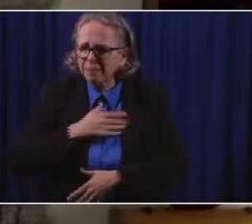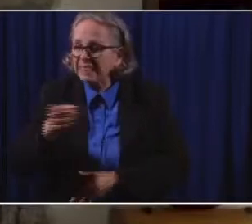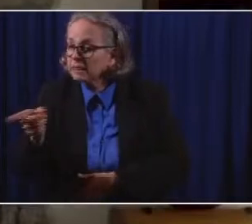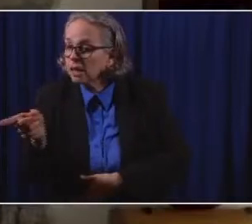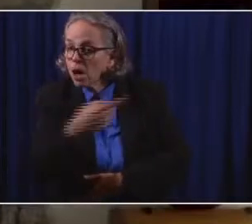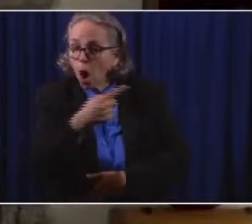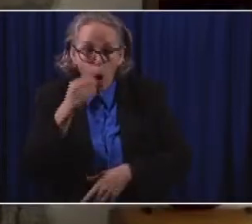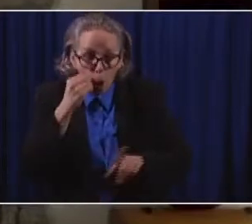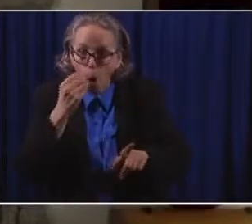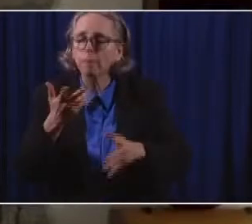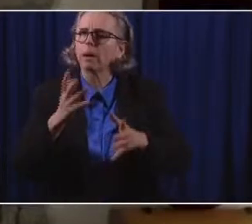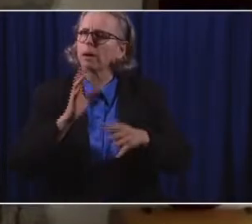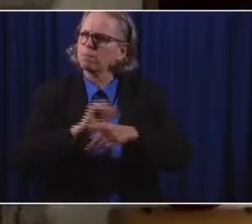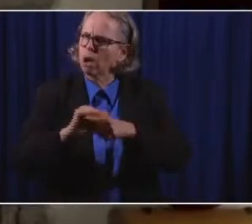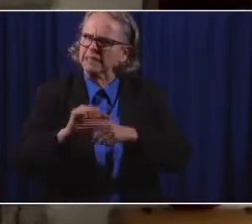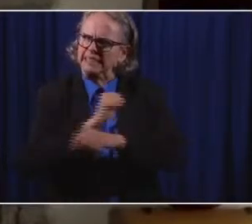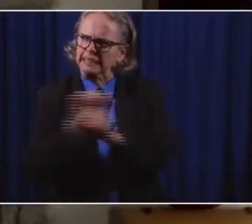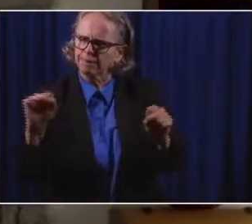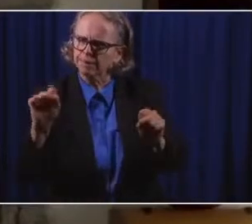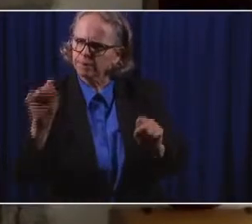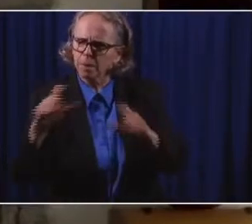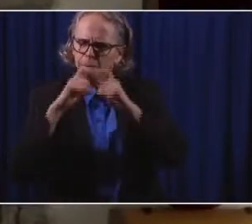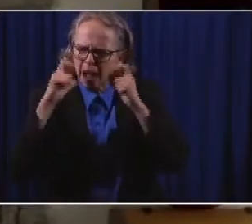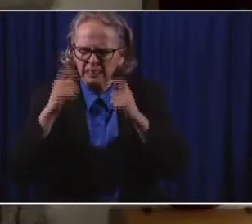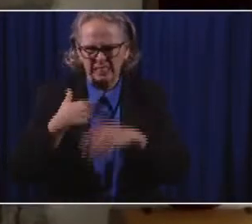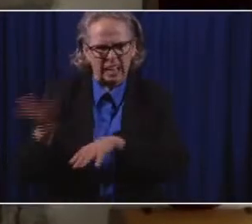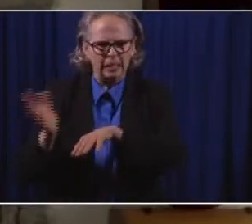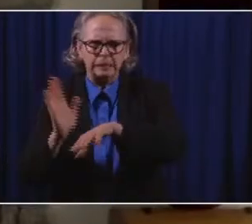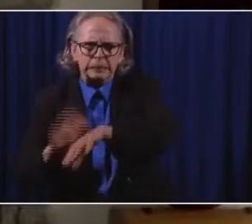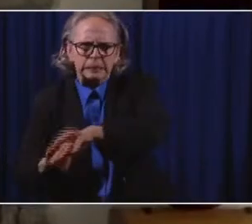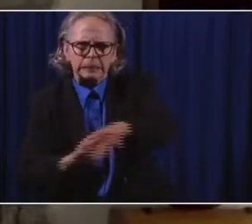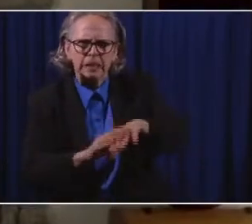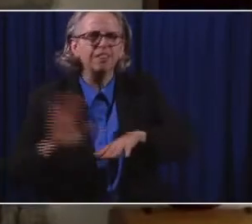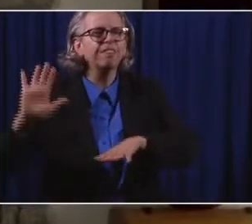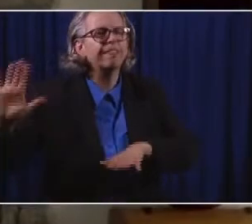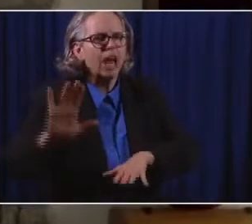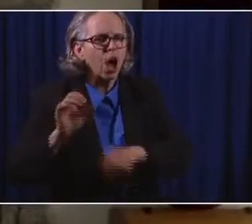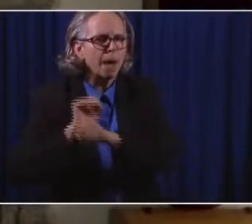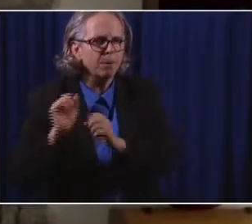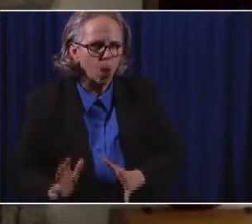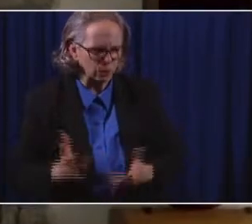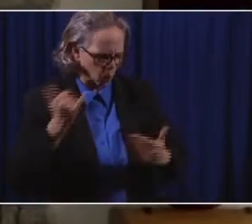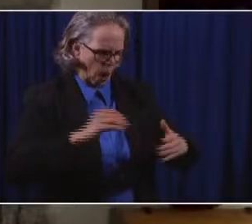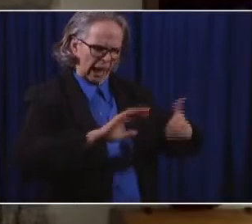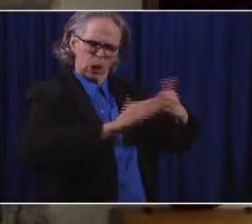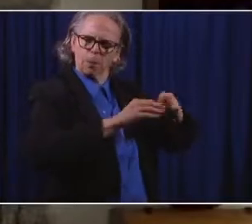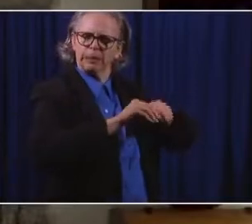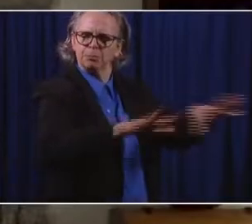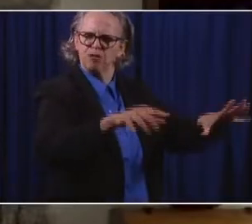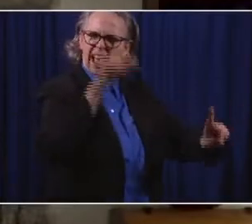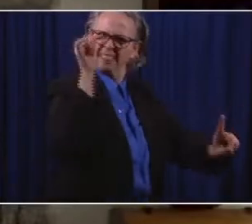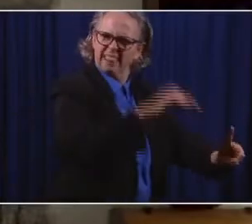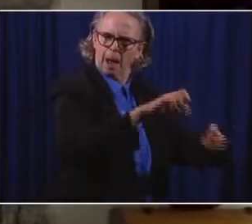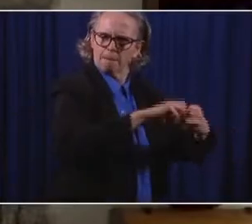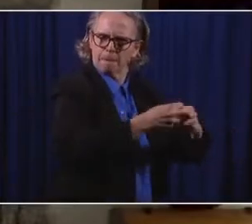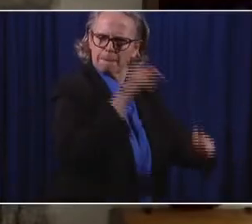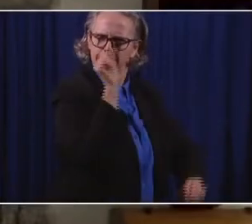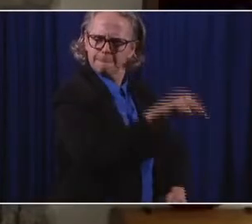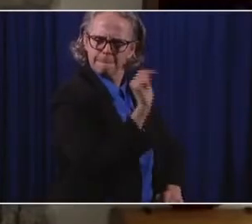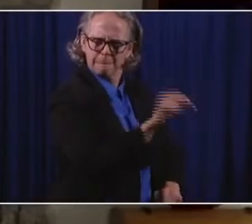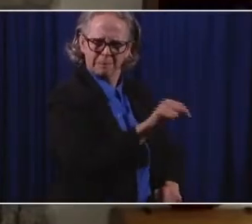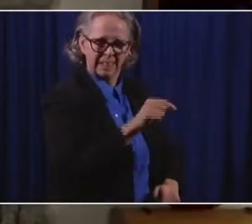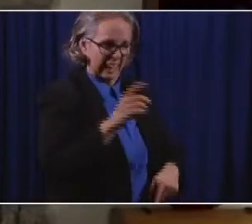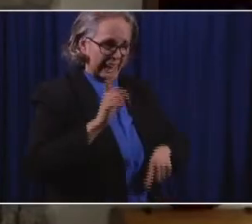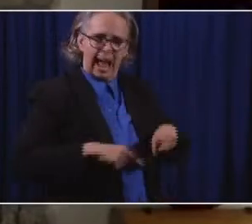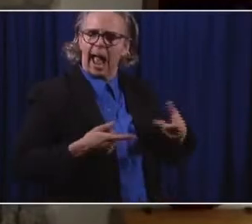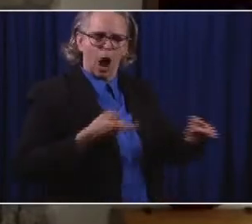to talk to people about that, because that is an area that we don't have any really control over. What people do in